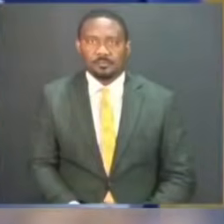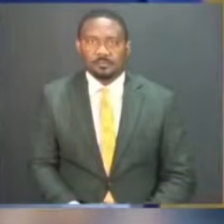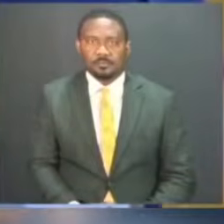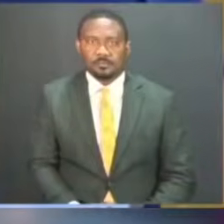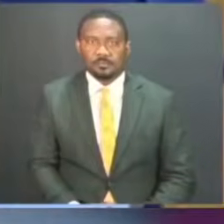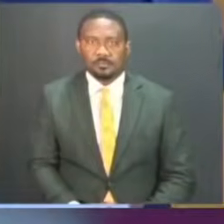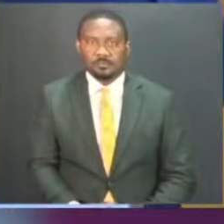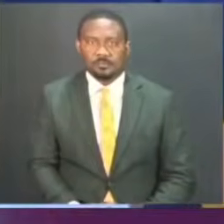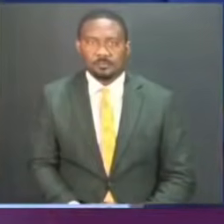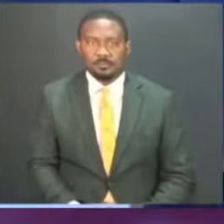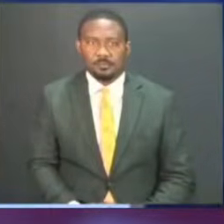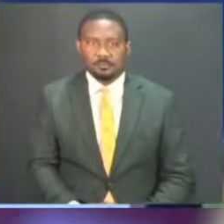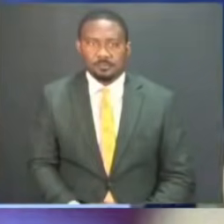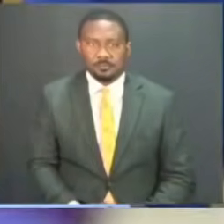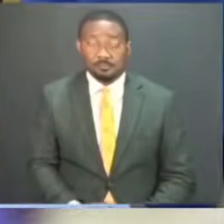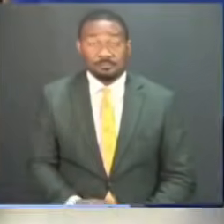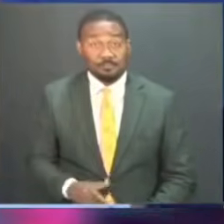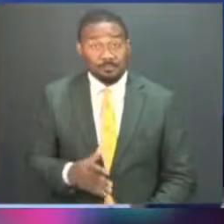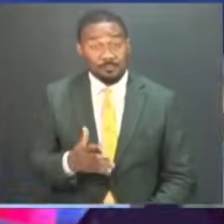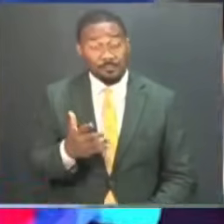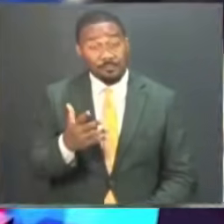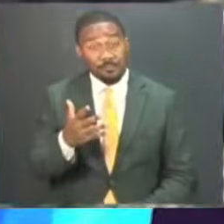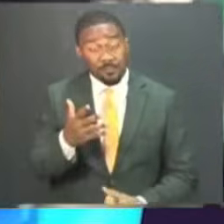I want leadership